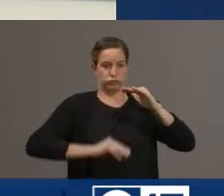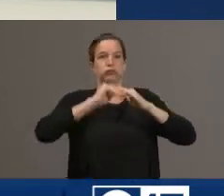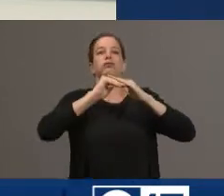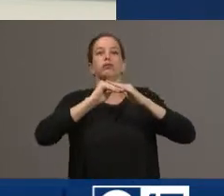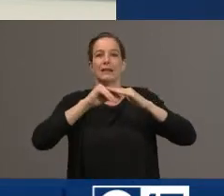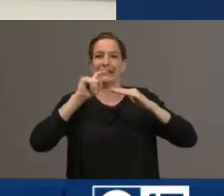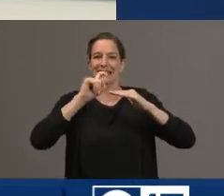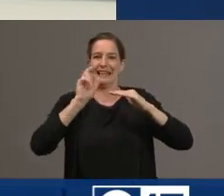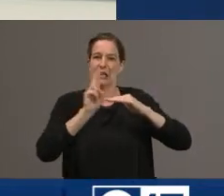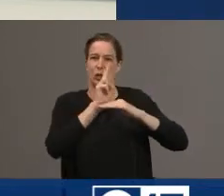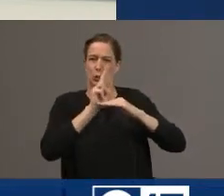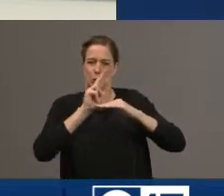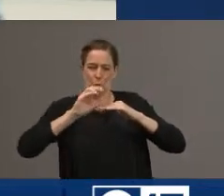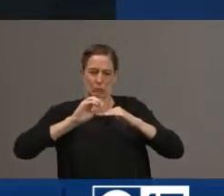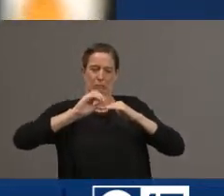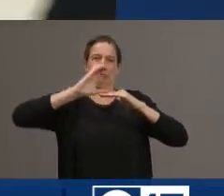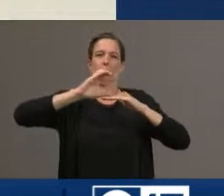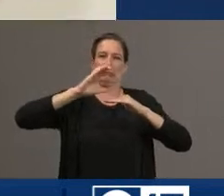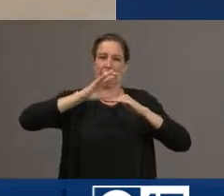now?